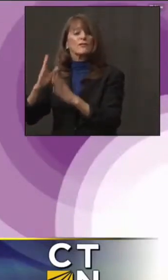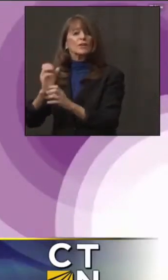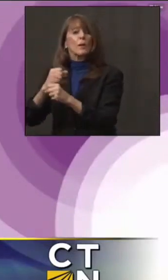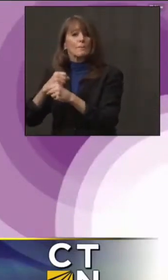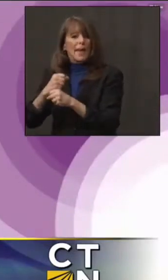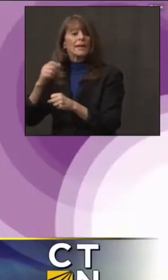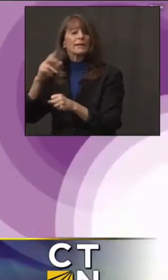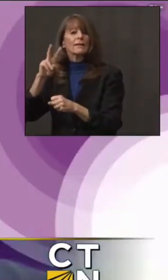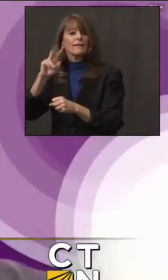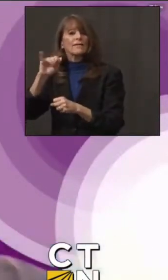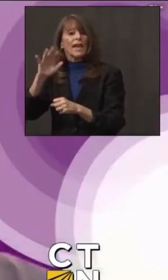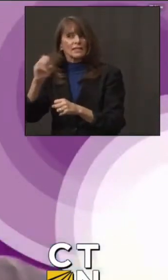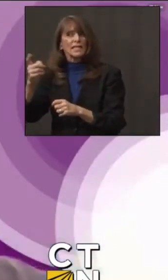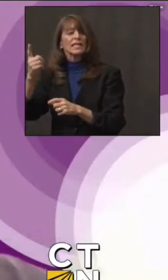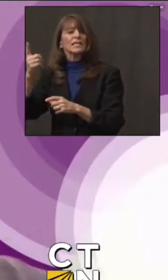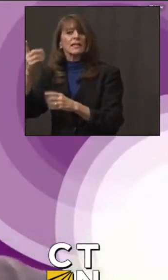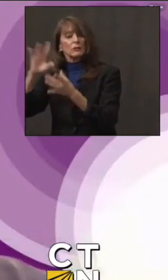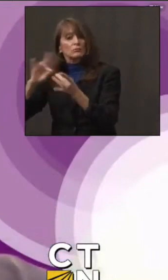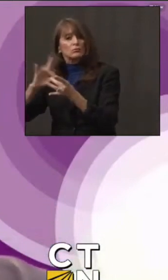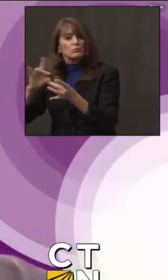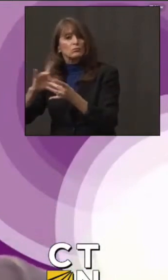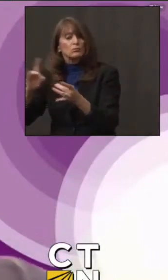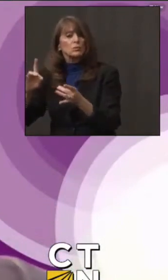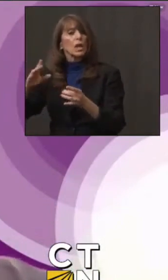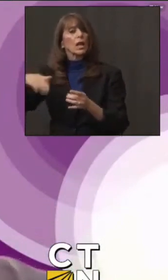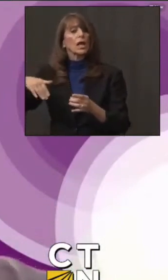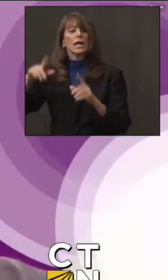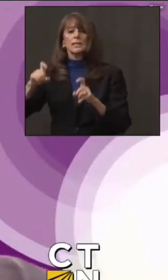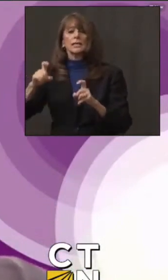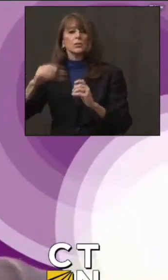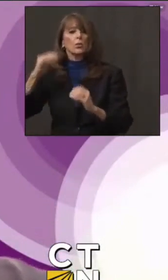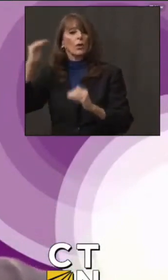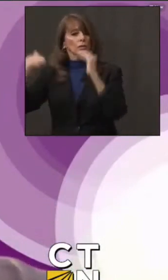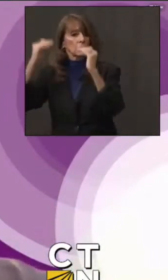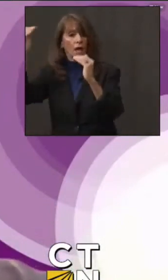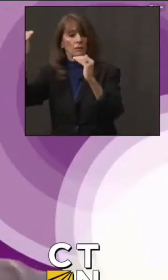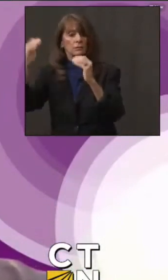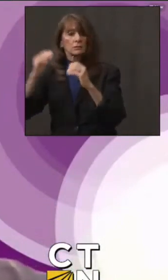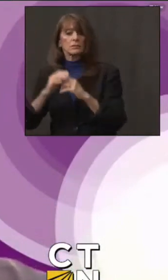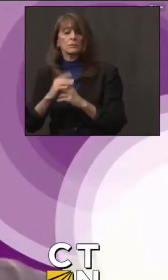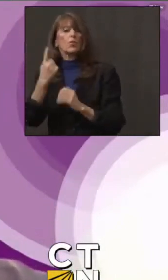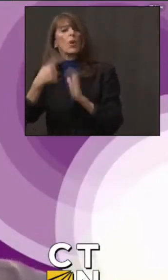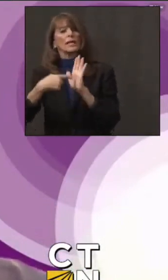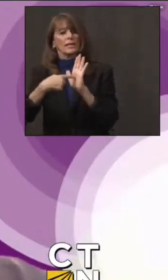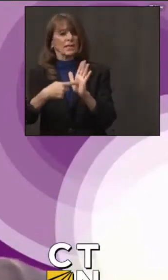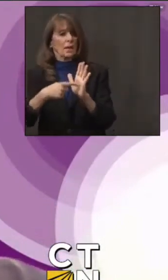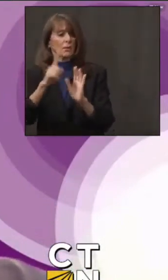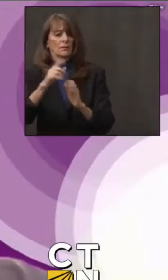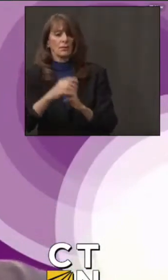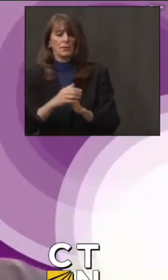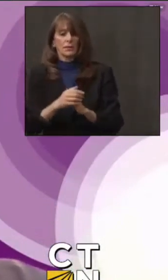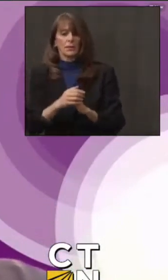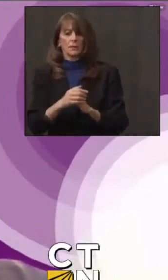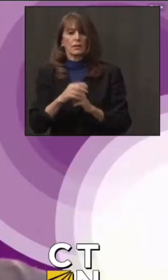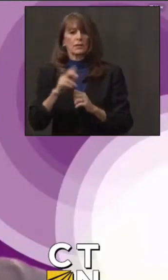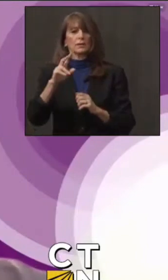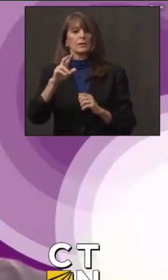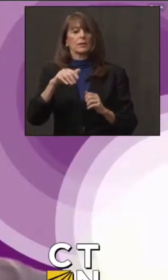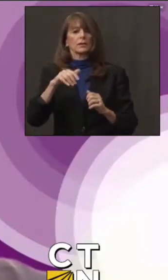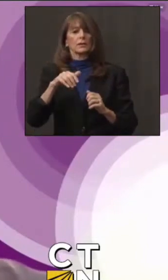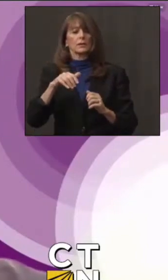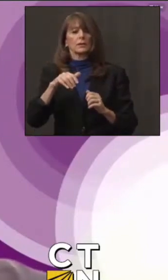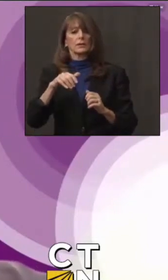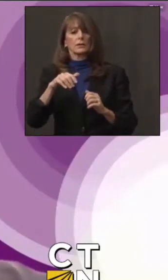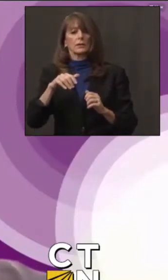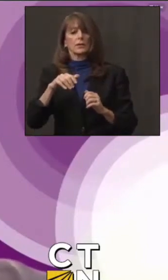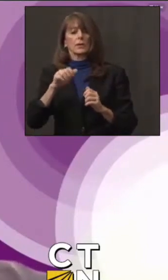extent if they say, we have not tested or don't recommend, for example, this is just an example, vaccinating pregnant women, then we've got to comply